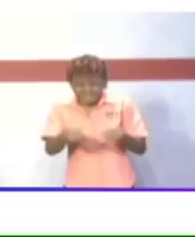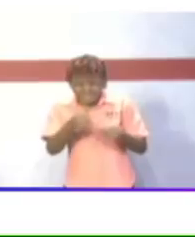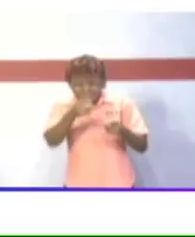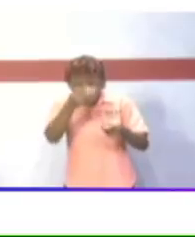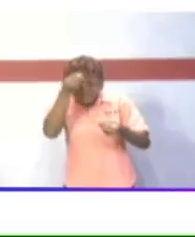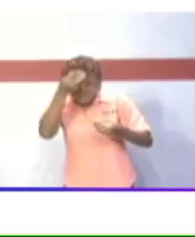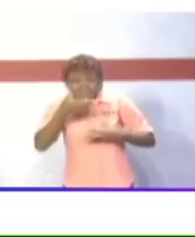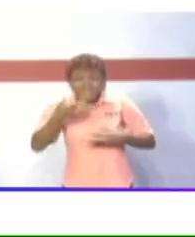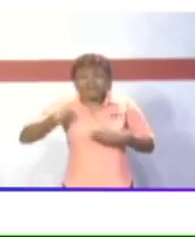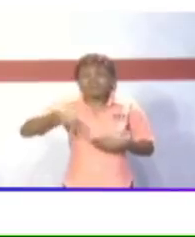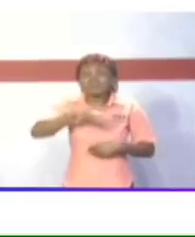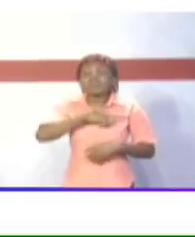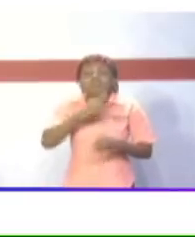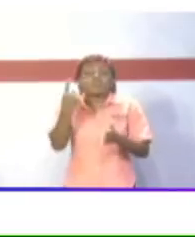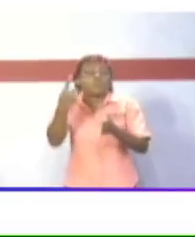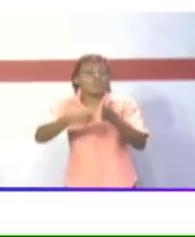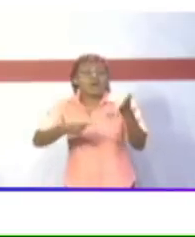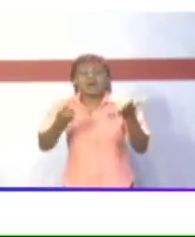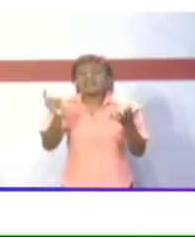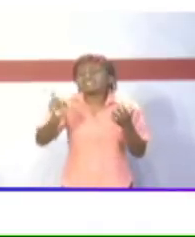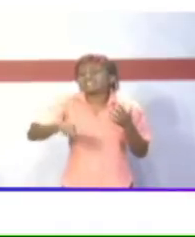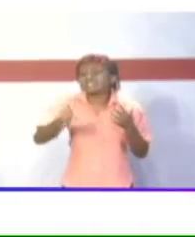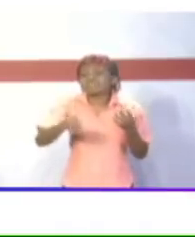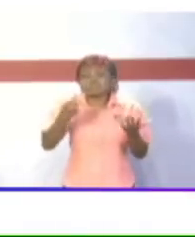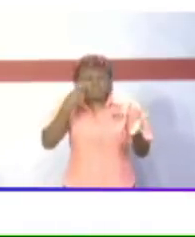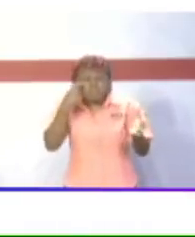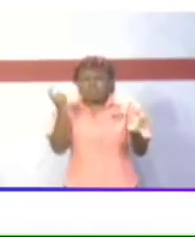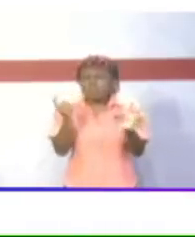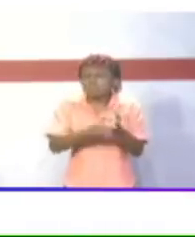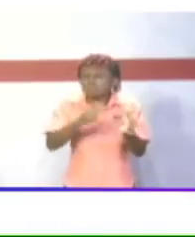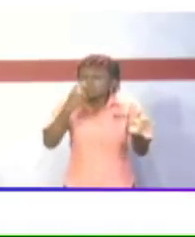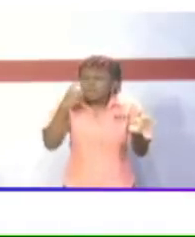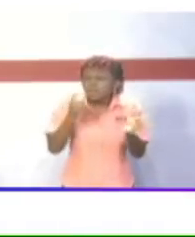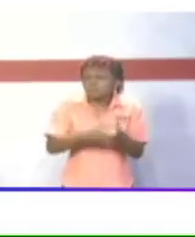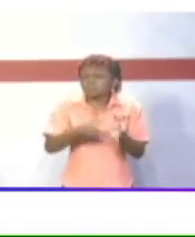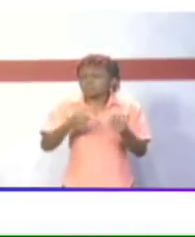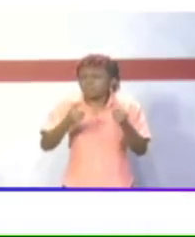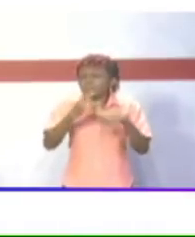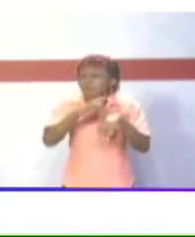just get my relative to the hospital? Thank you.